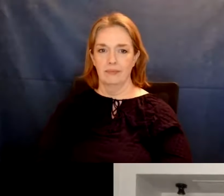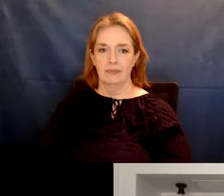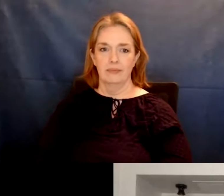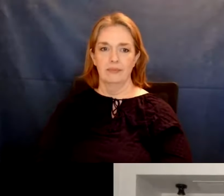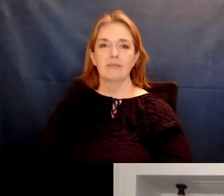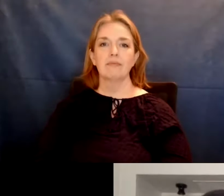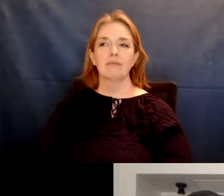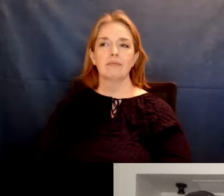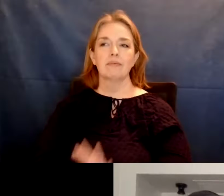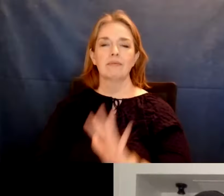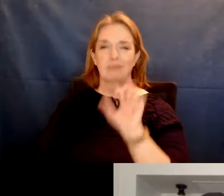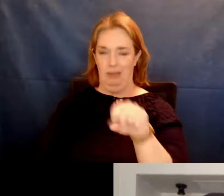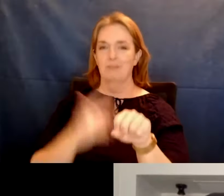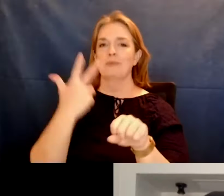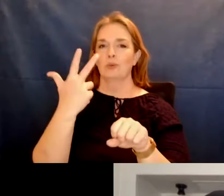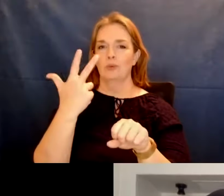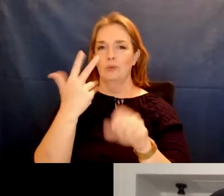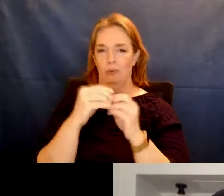Yeah, 3 more.